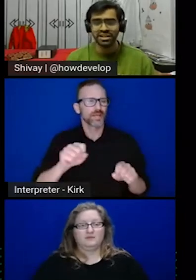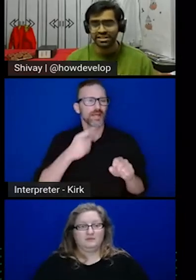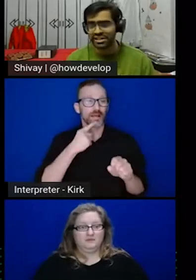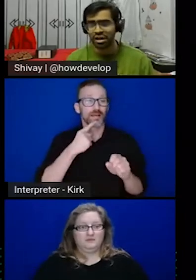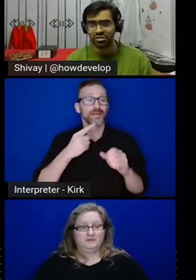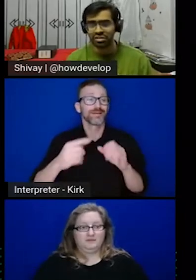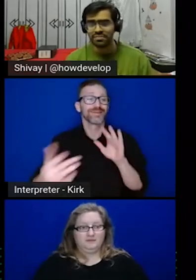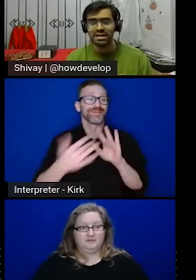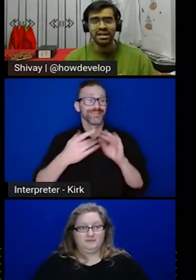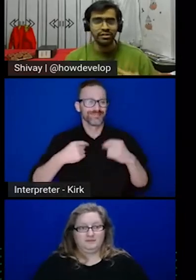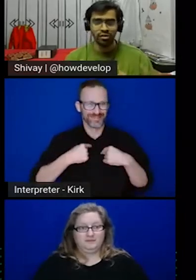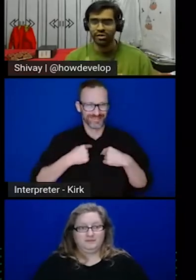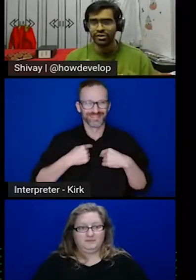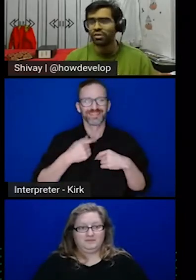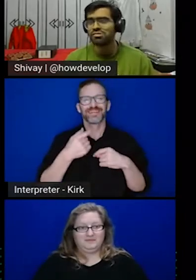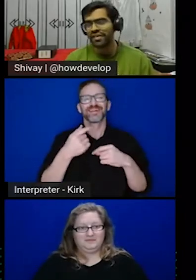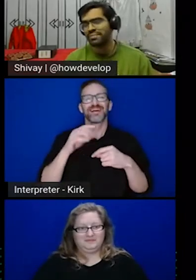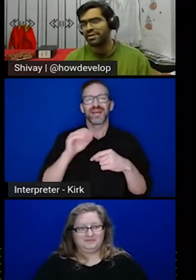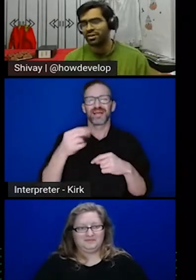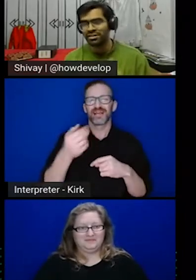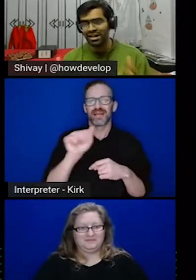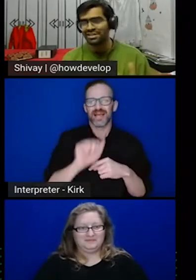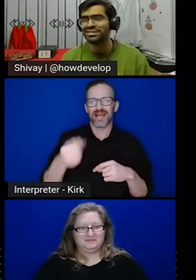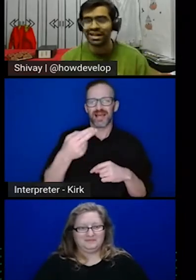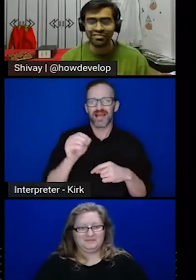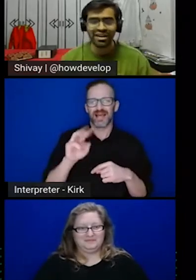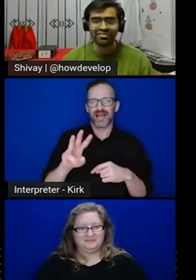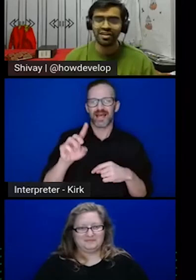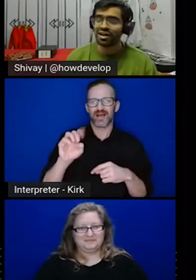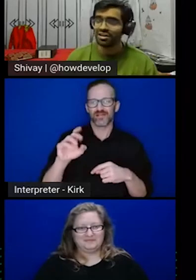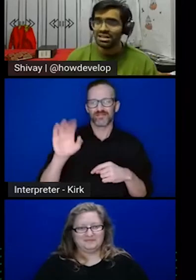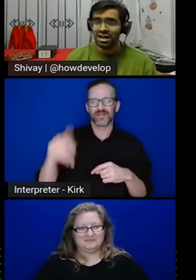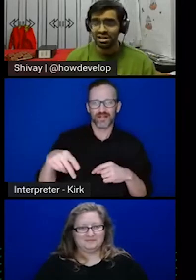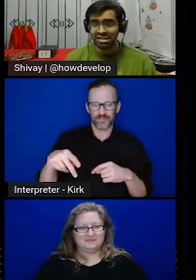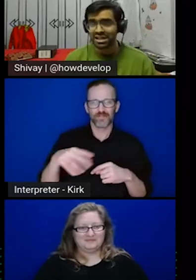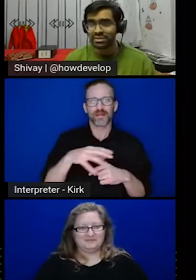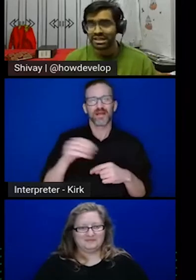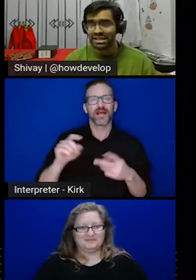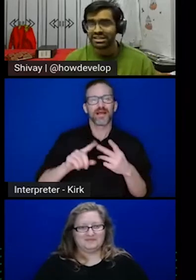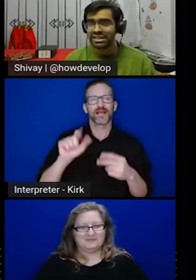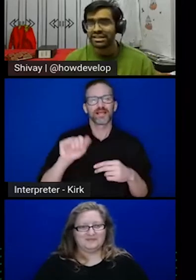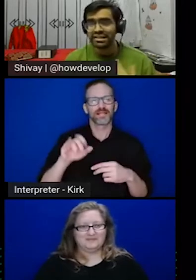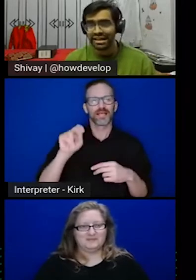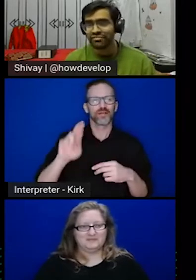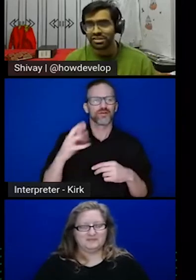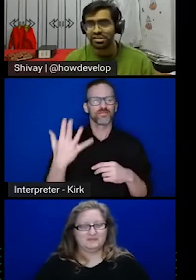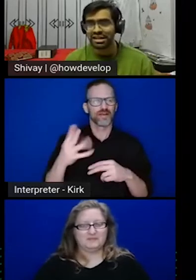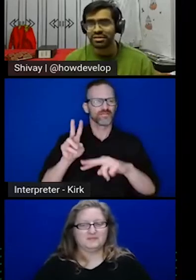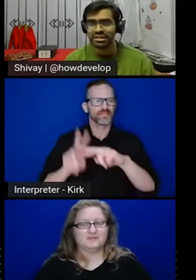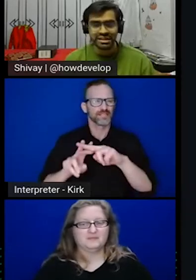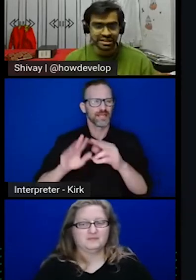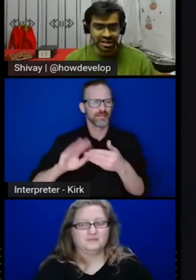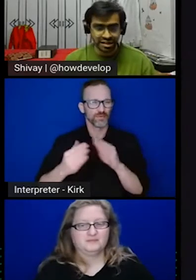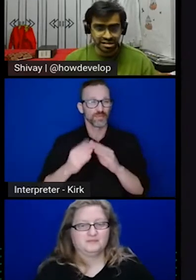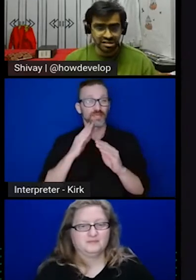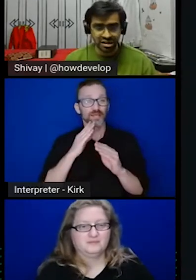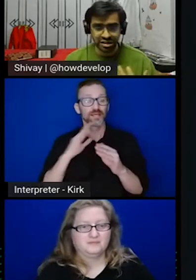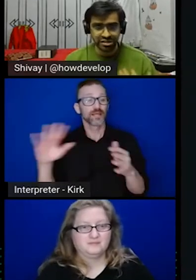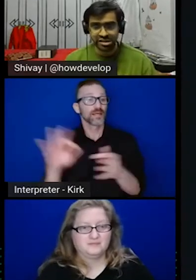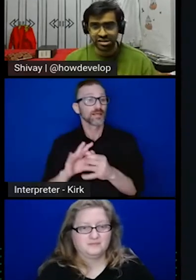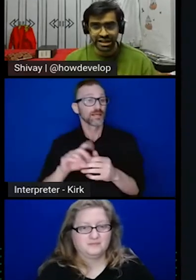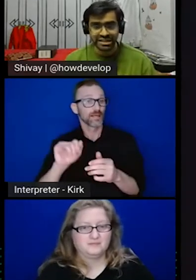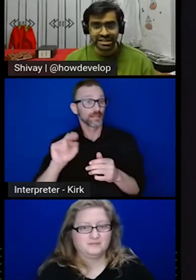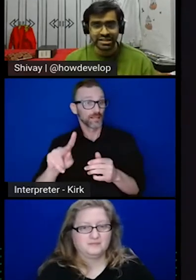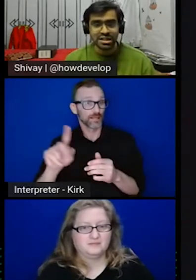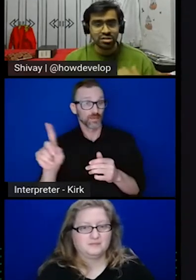my Twitter at @howdevelop. Or you can also find me on the layer 5 Slack community. The link for the Slack community is you